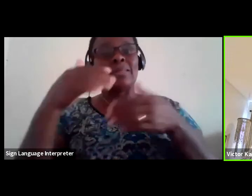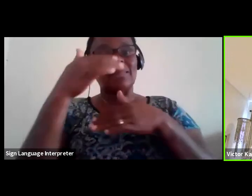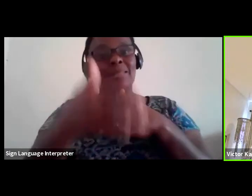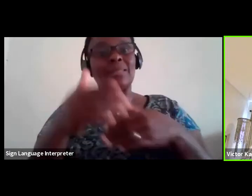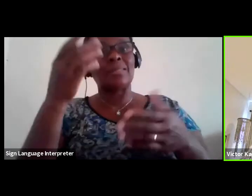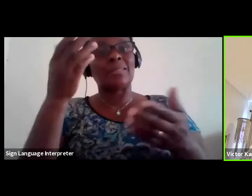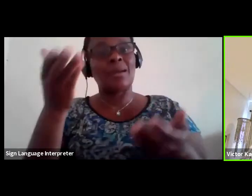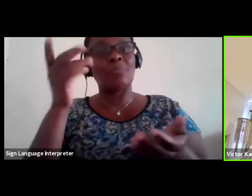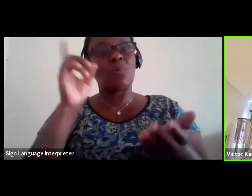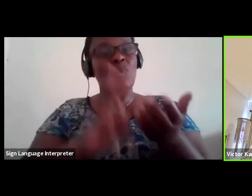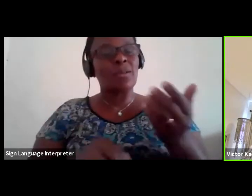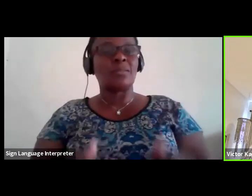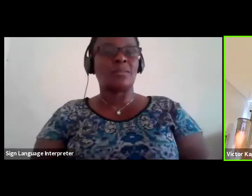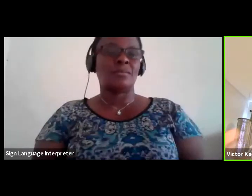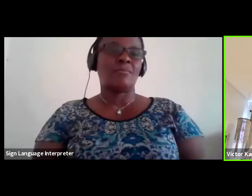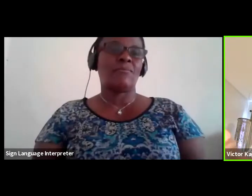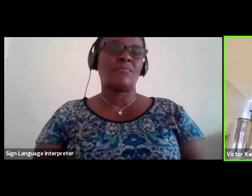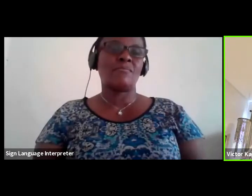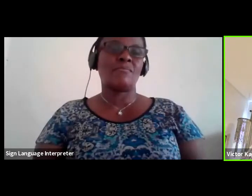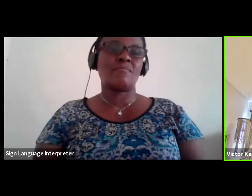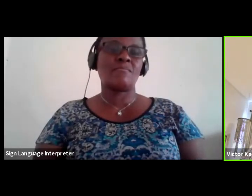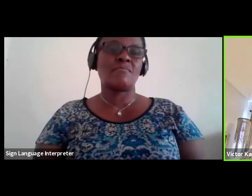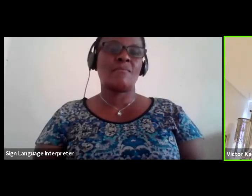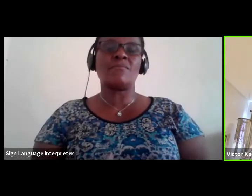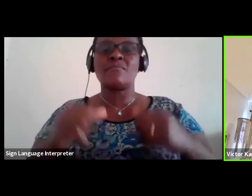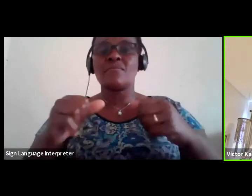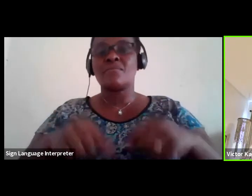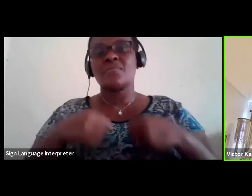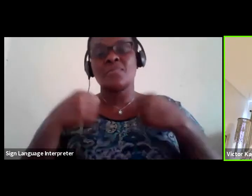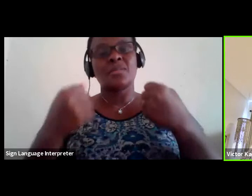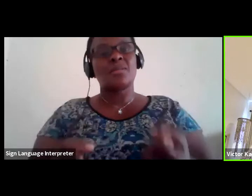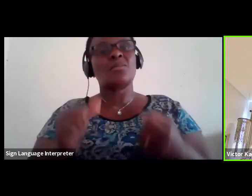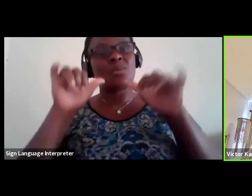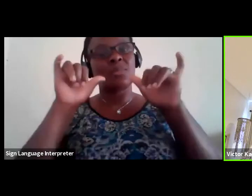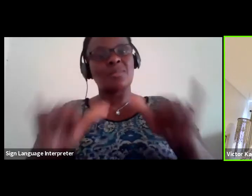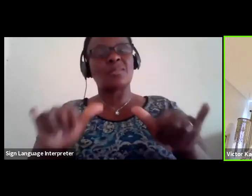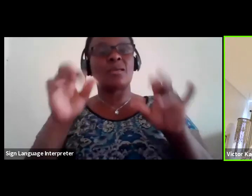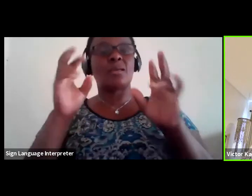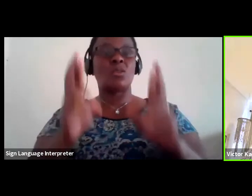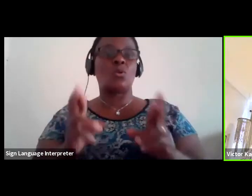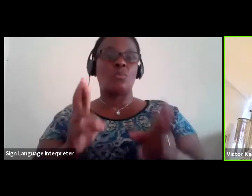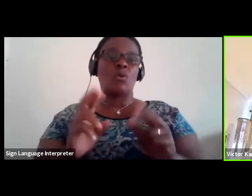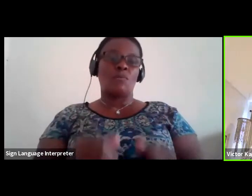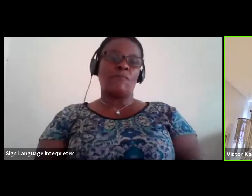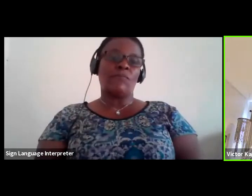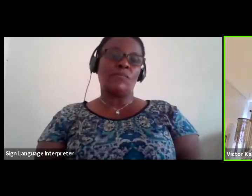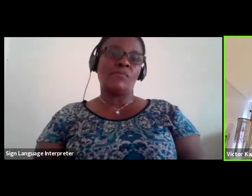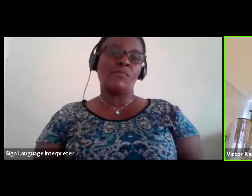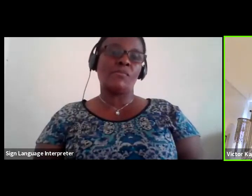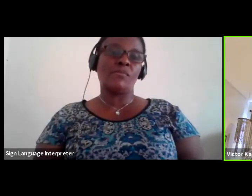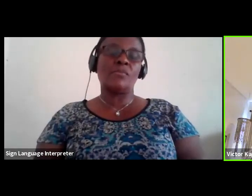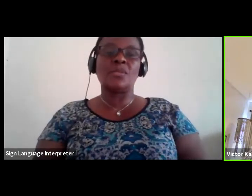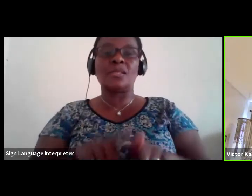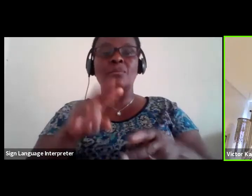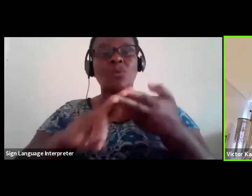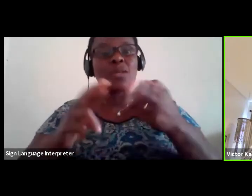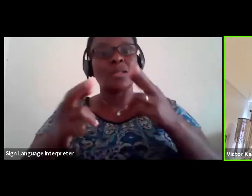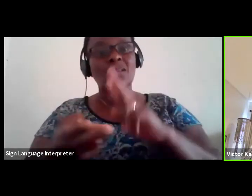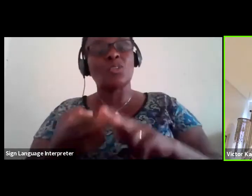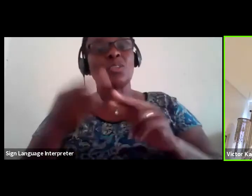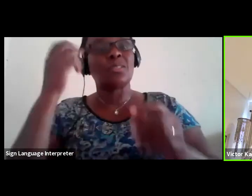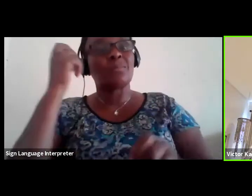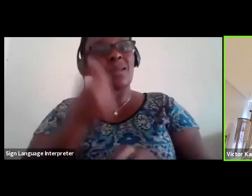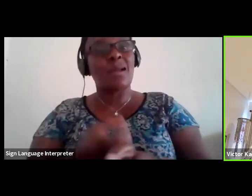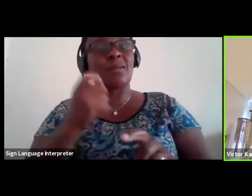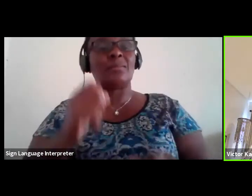And as such, they cannot live normal lives. And it also affects their relationships with their friends and